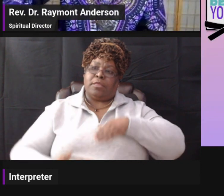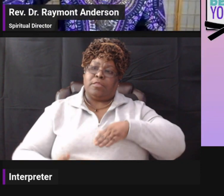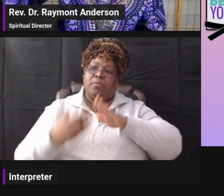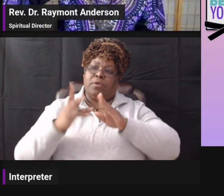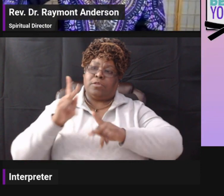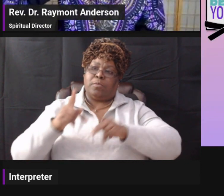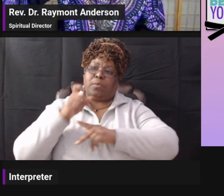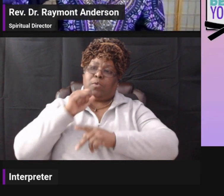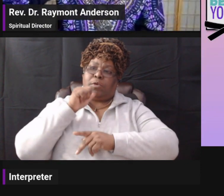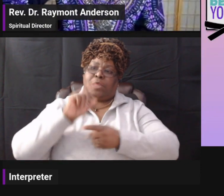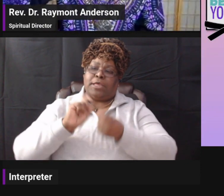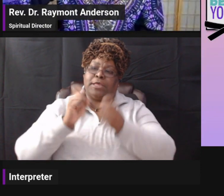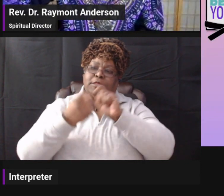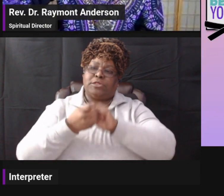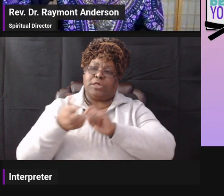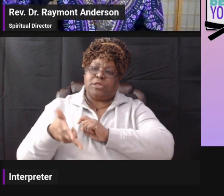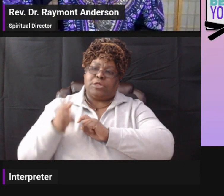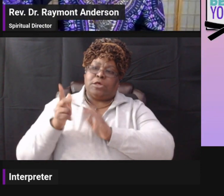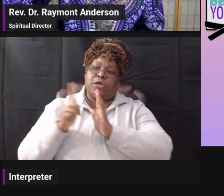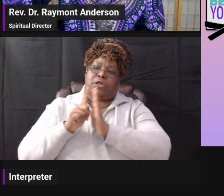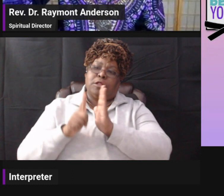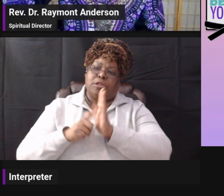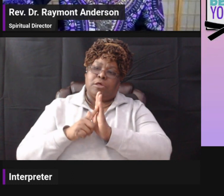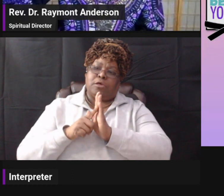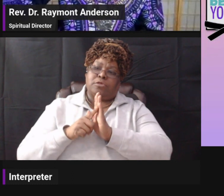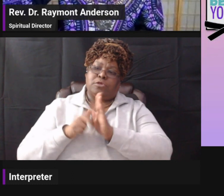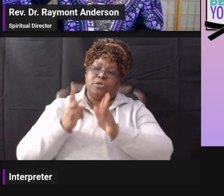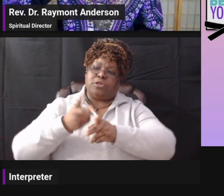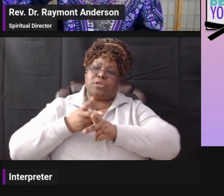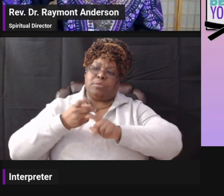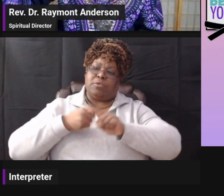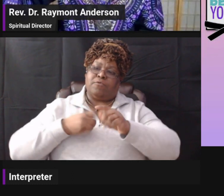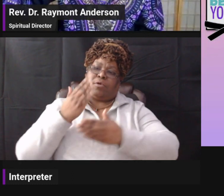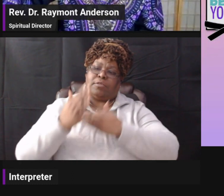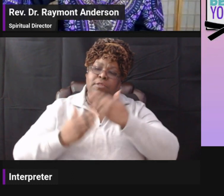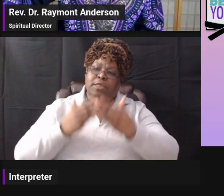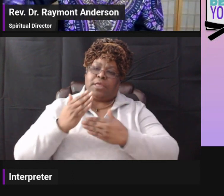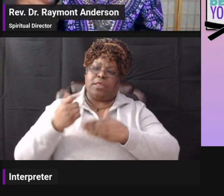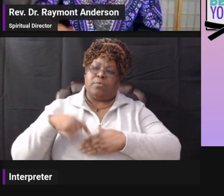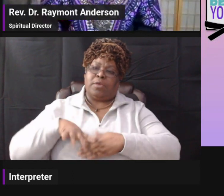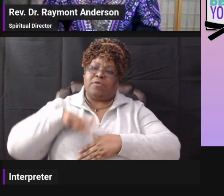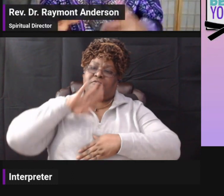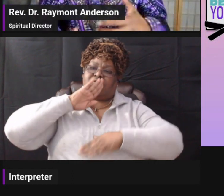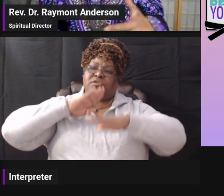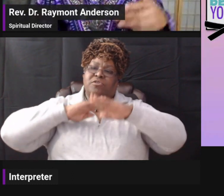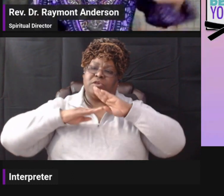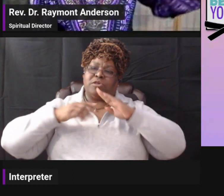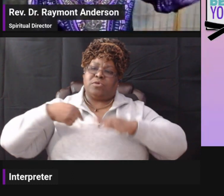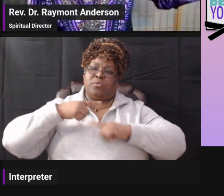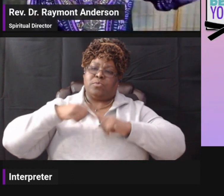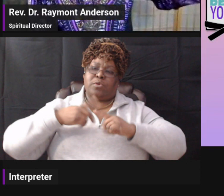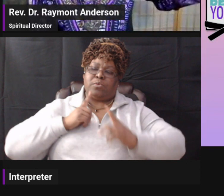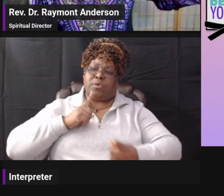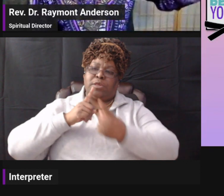will not change gun laws so that they are more stringent to keep them out of the hands of. We are